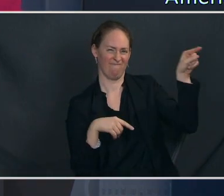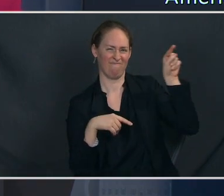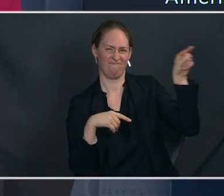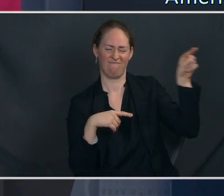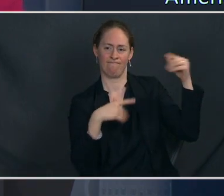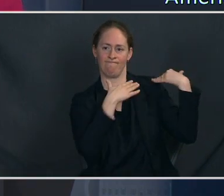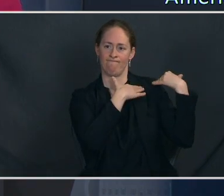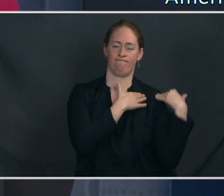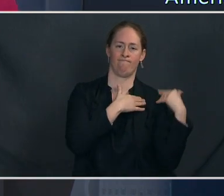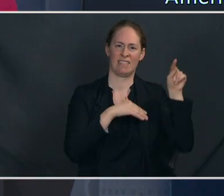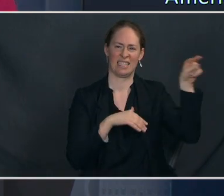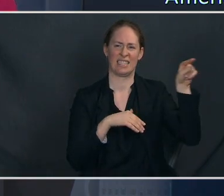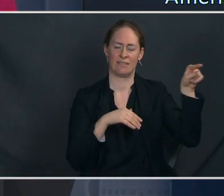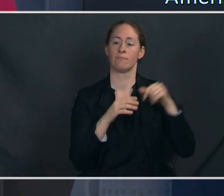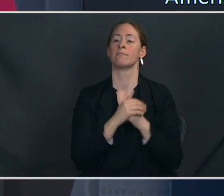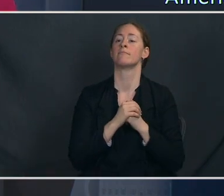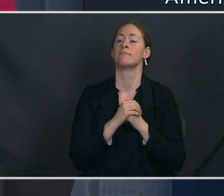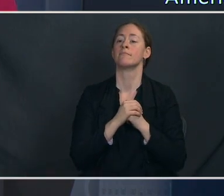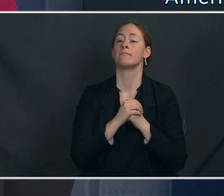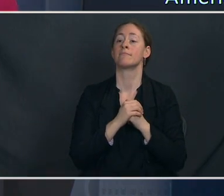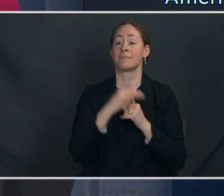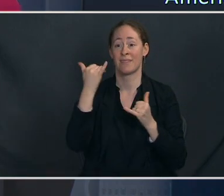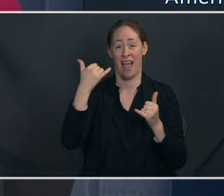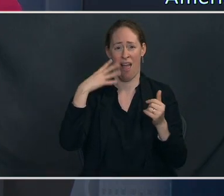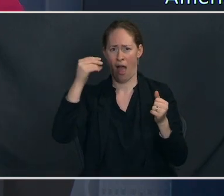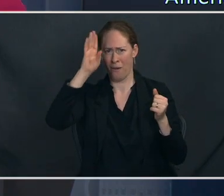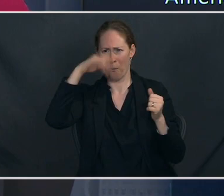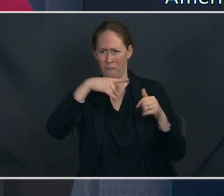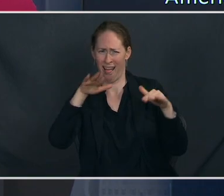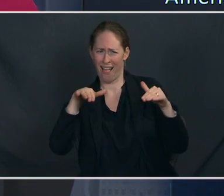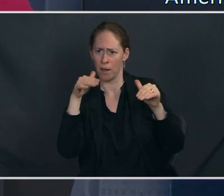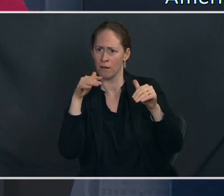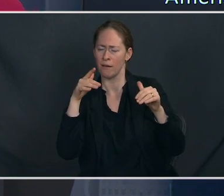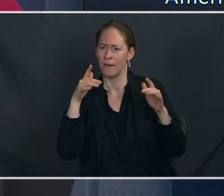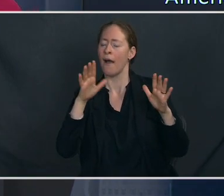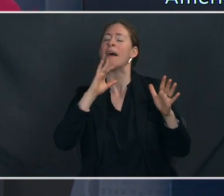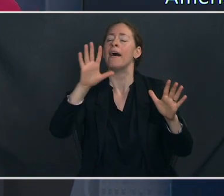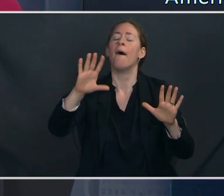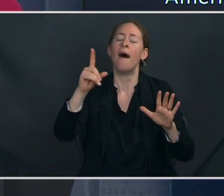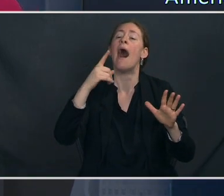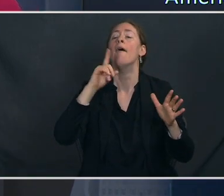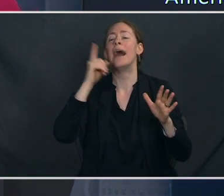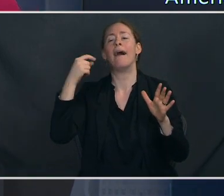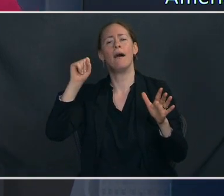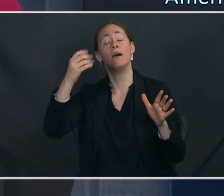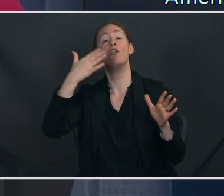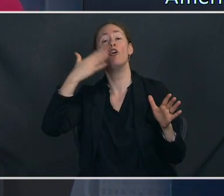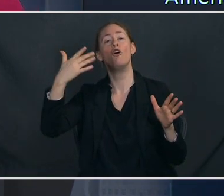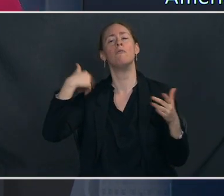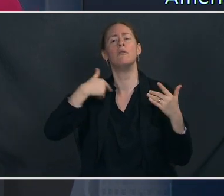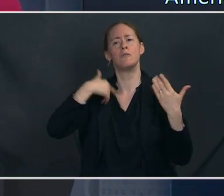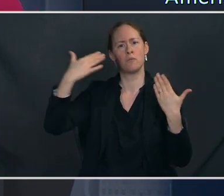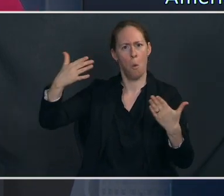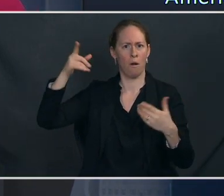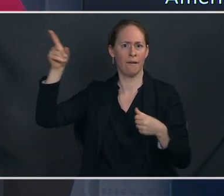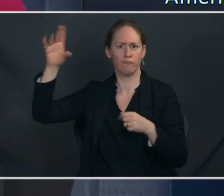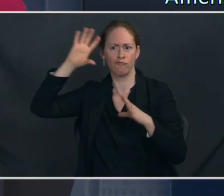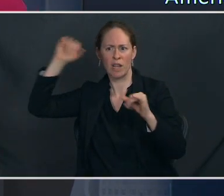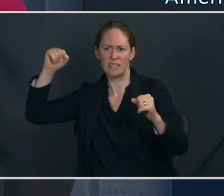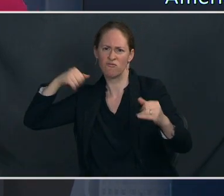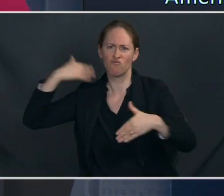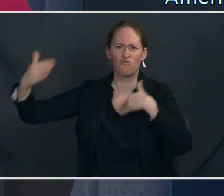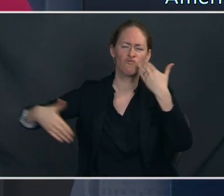of legislation or efforts to achieve legislation, it's wise to take executive action. So I don't think we should